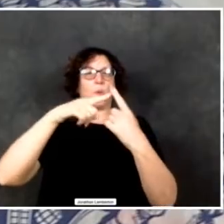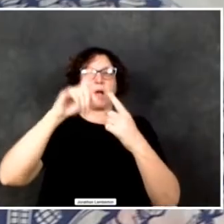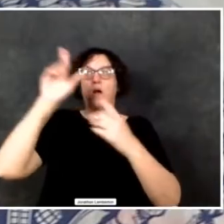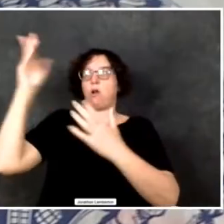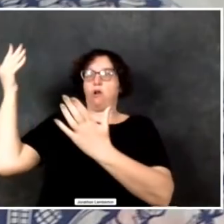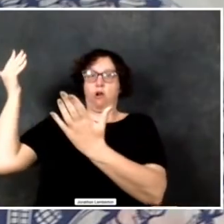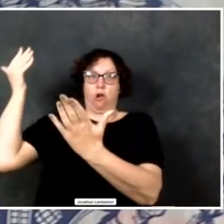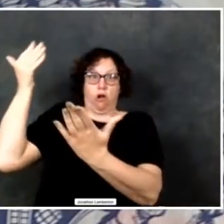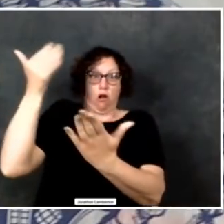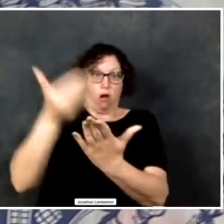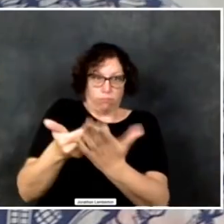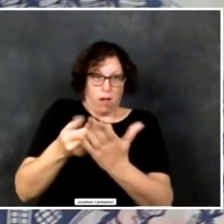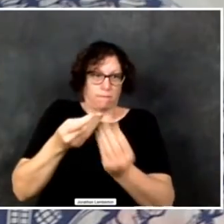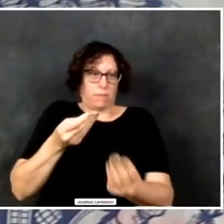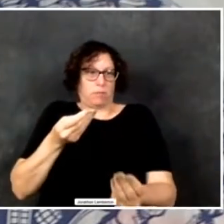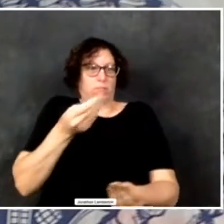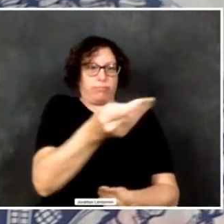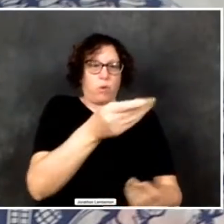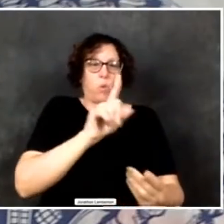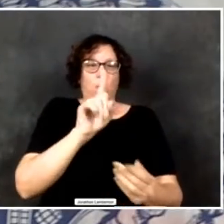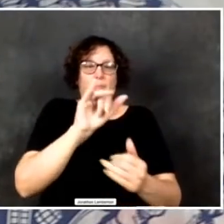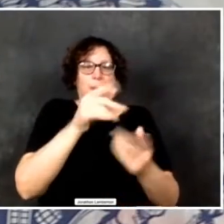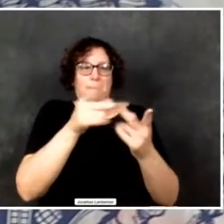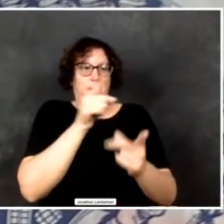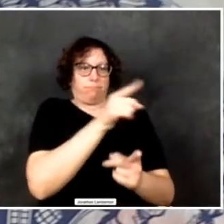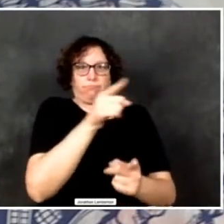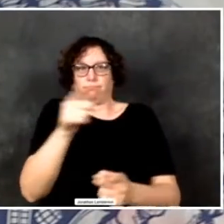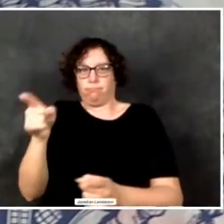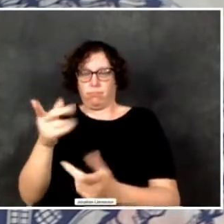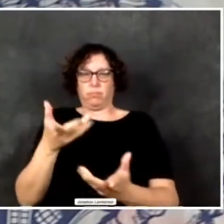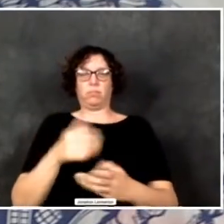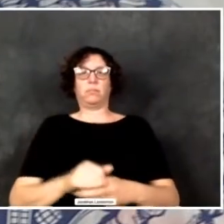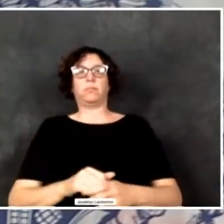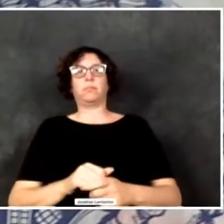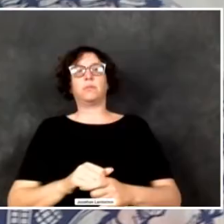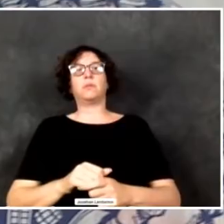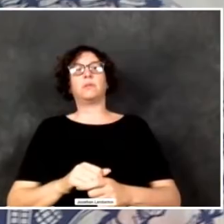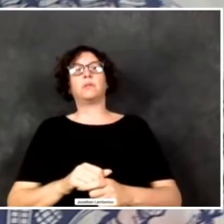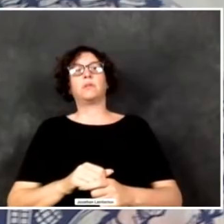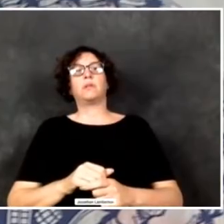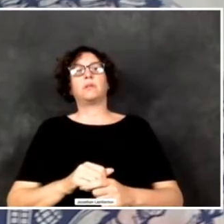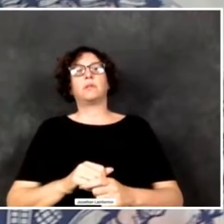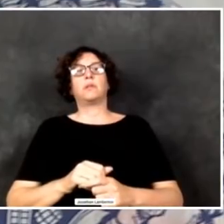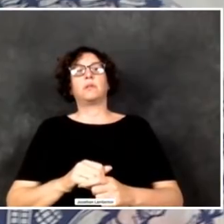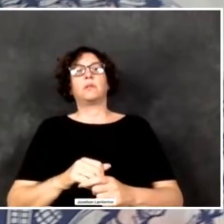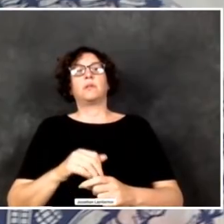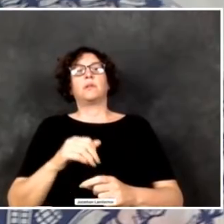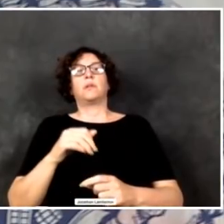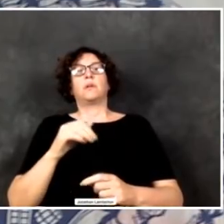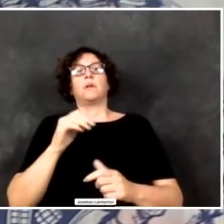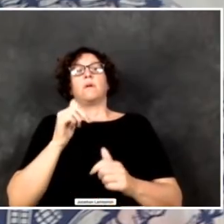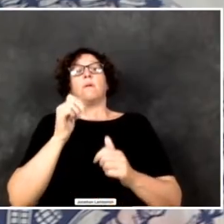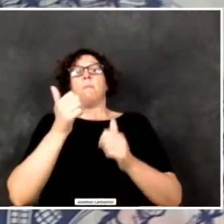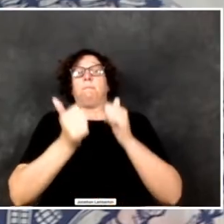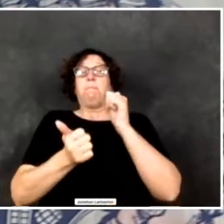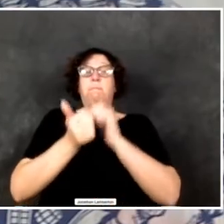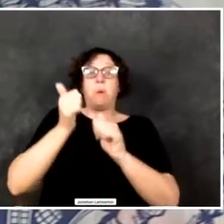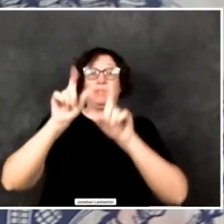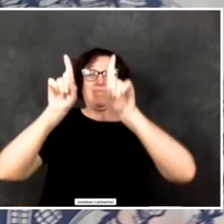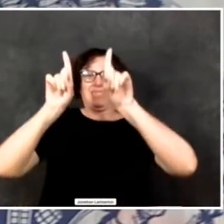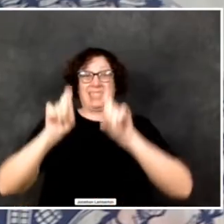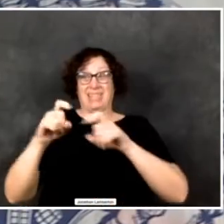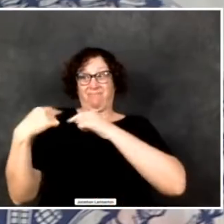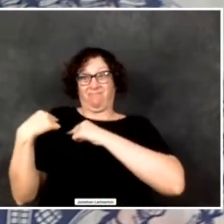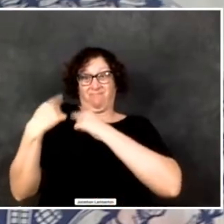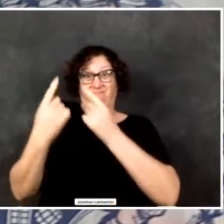has been overwhelmingly taken up by, again, the patients in greatest urgent need, the healthcare workers who we needed